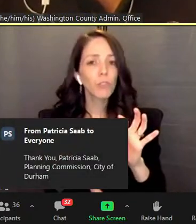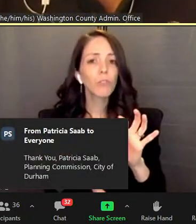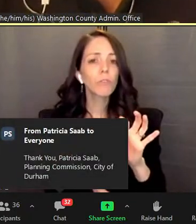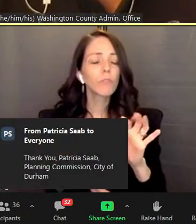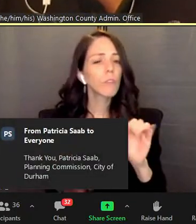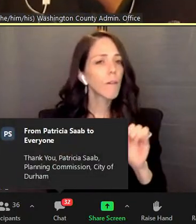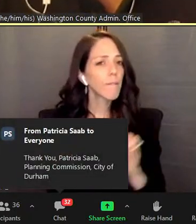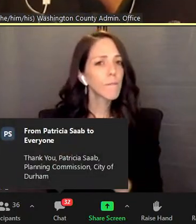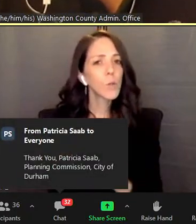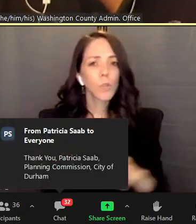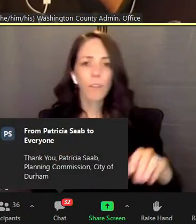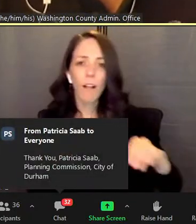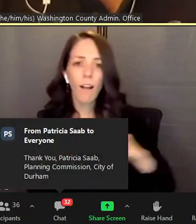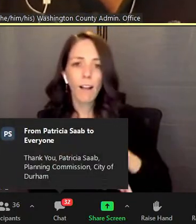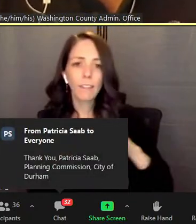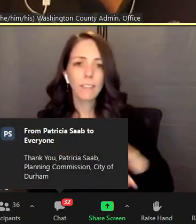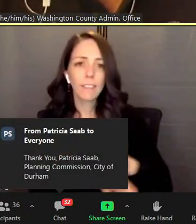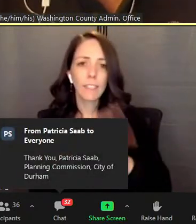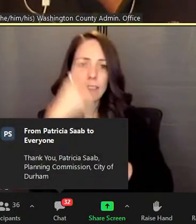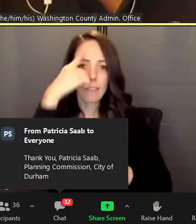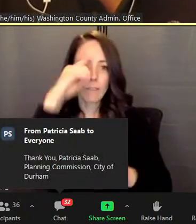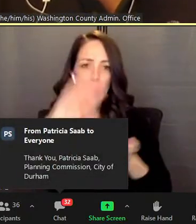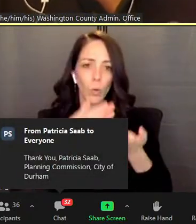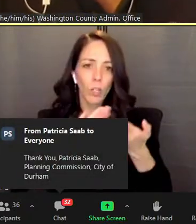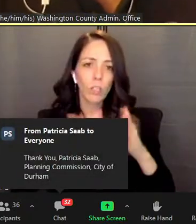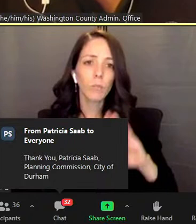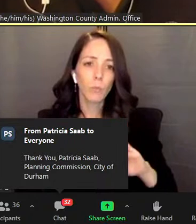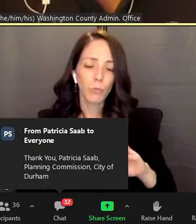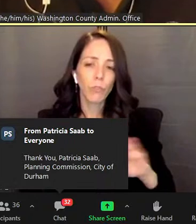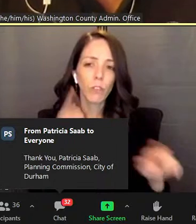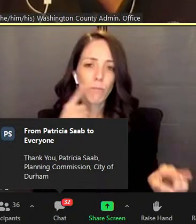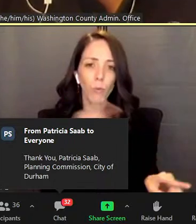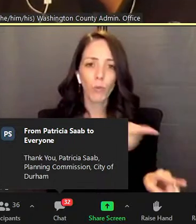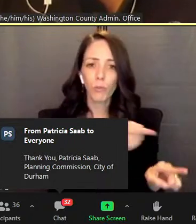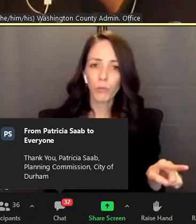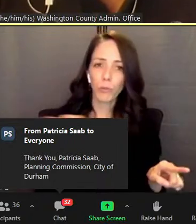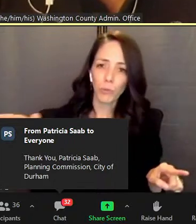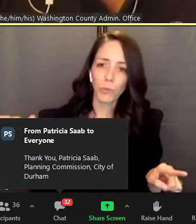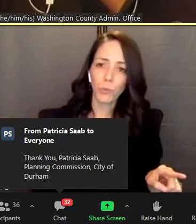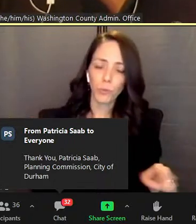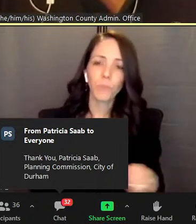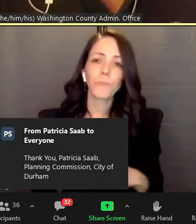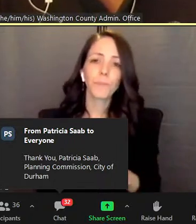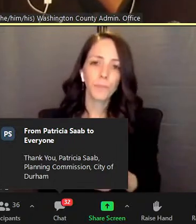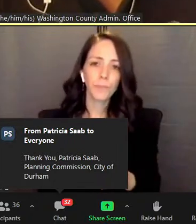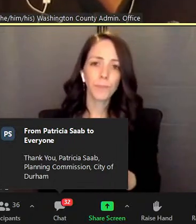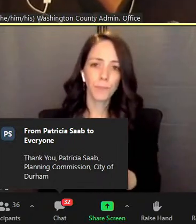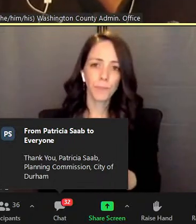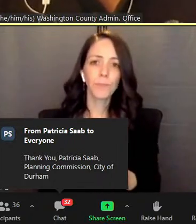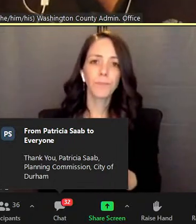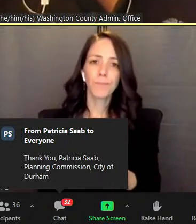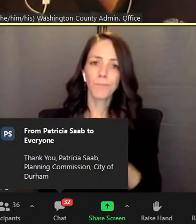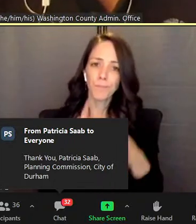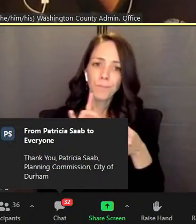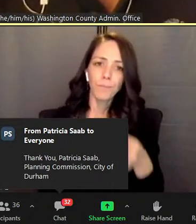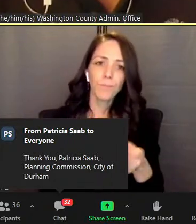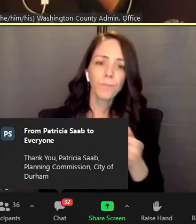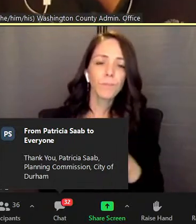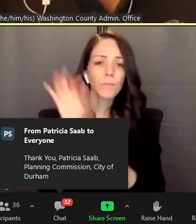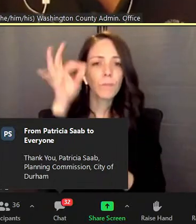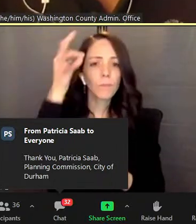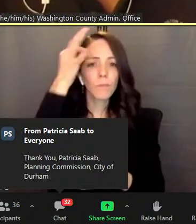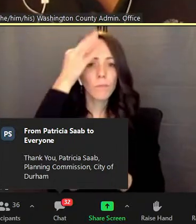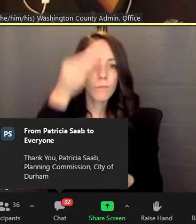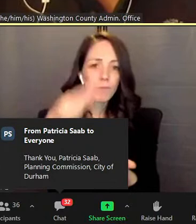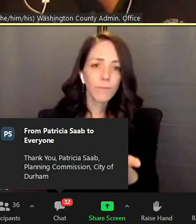transparent access to all of you as decision makers around these federal dollars, among other things